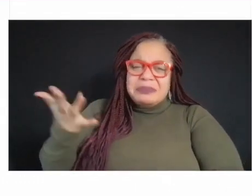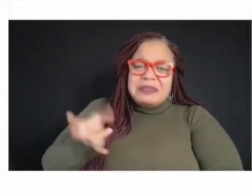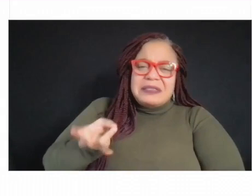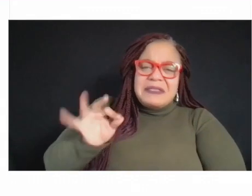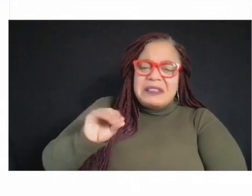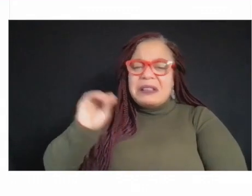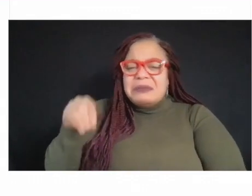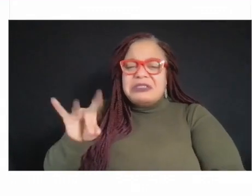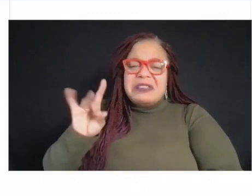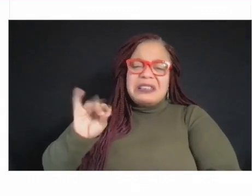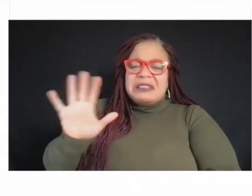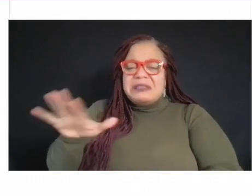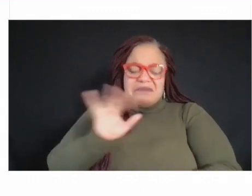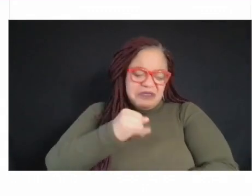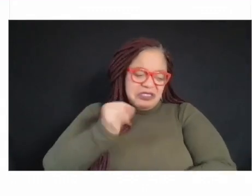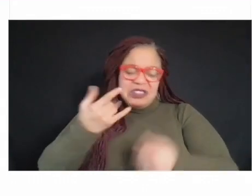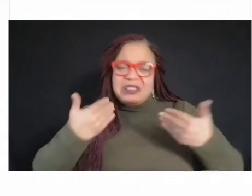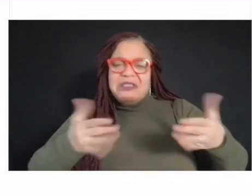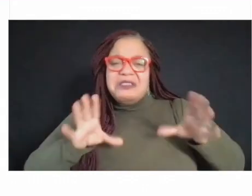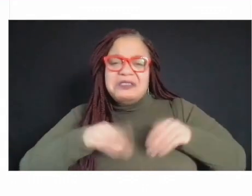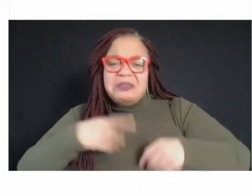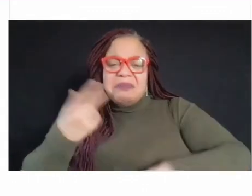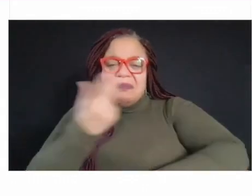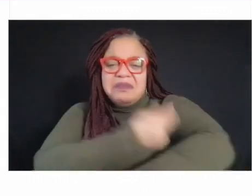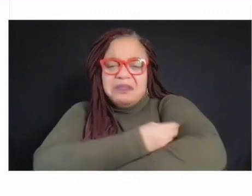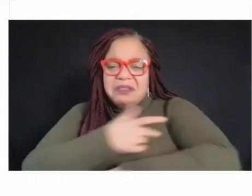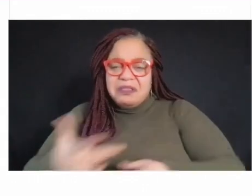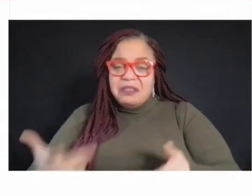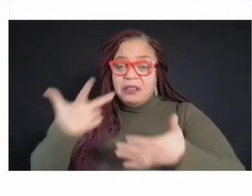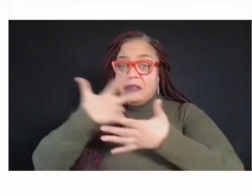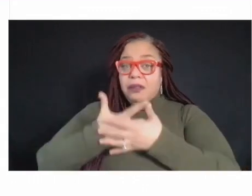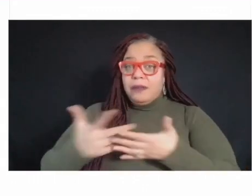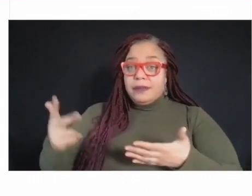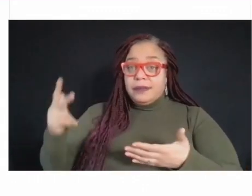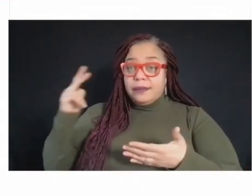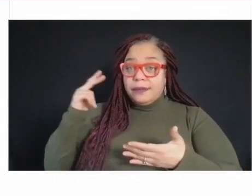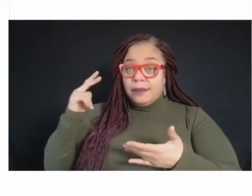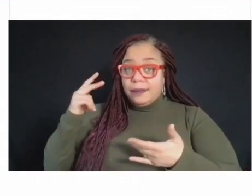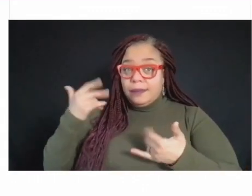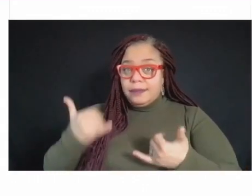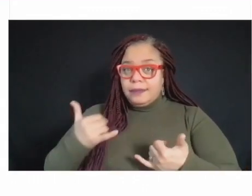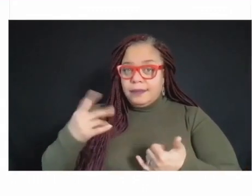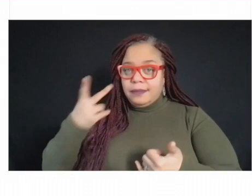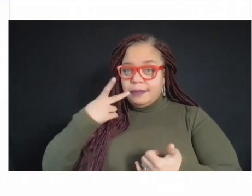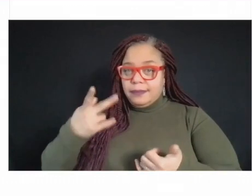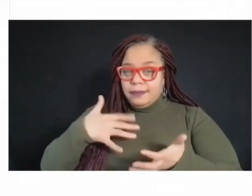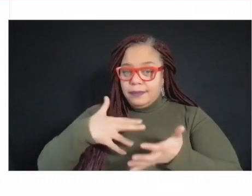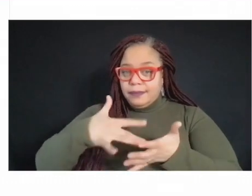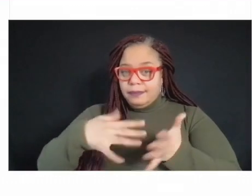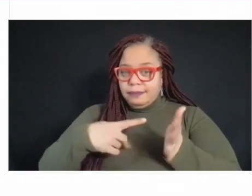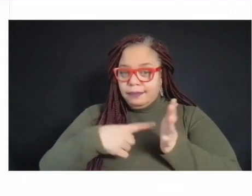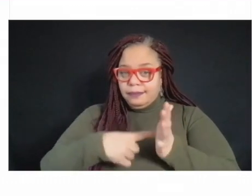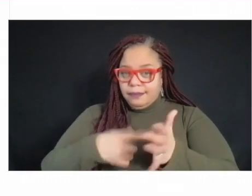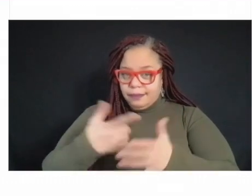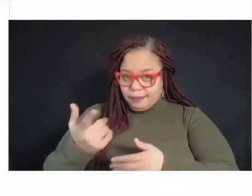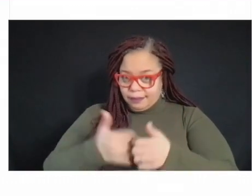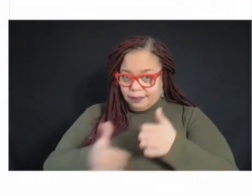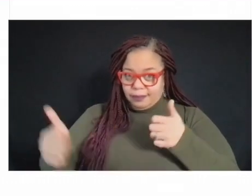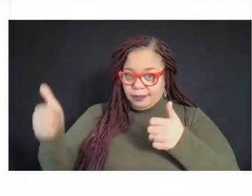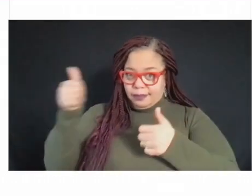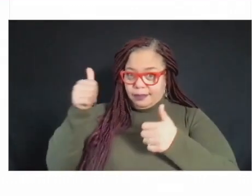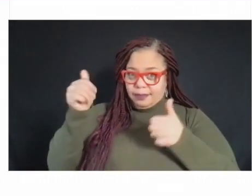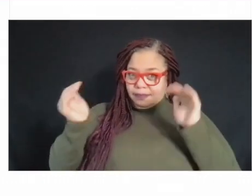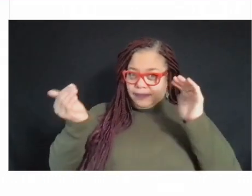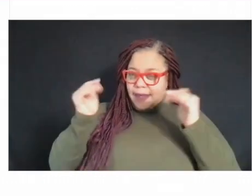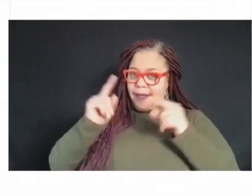3 weeks, we have now seen studies clearly demonstrating the J&J vaccine may be the superior vaccine because unlike the mRNA vaccines, it